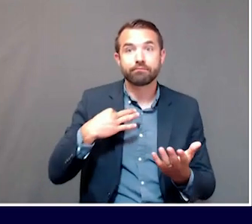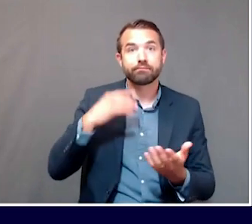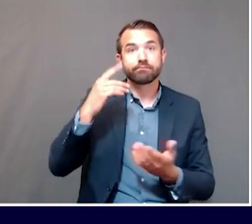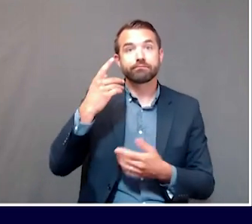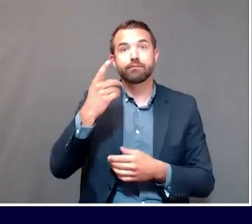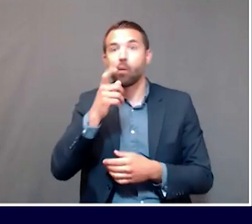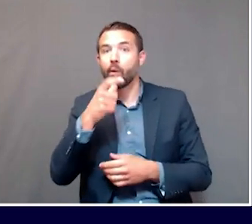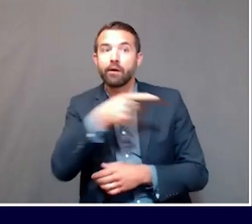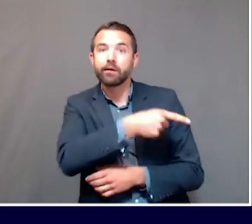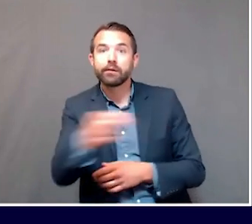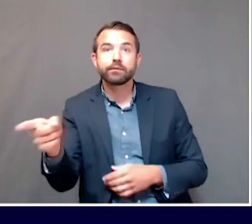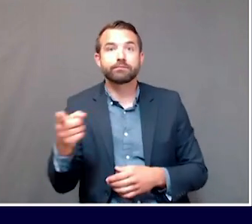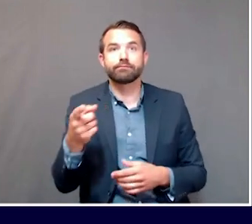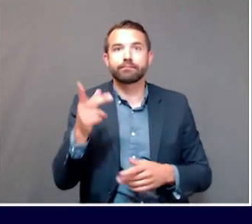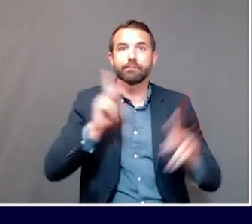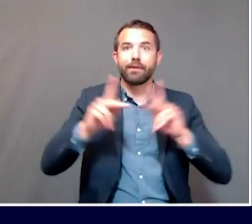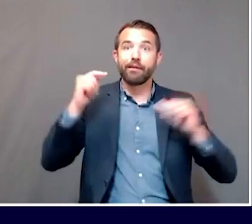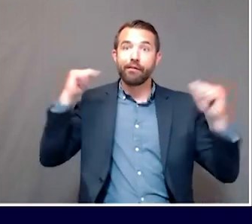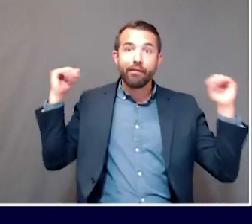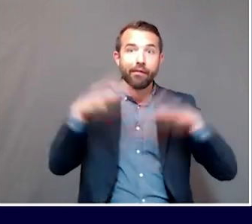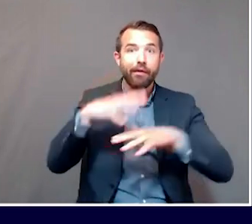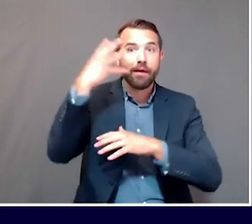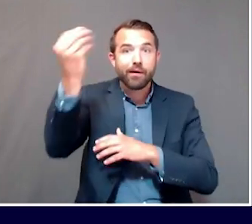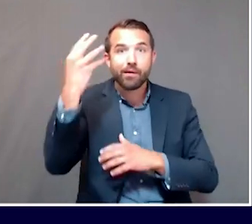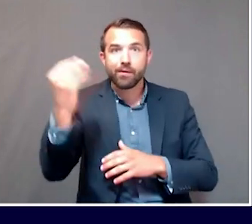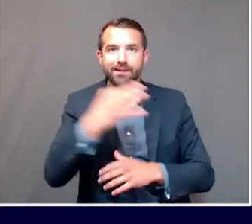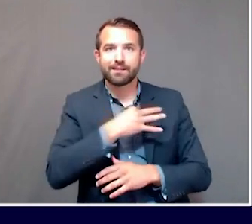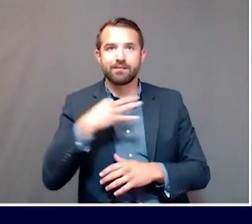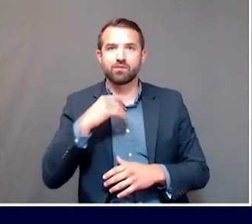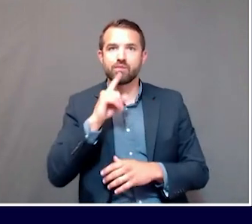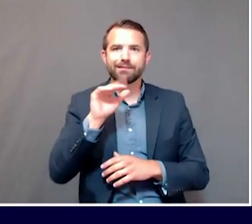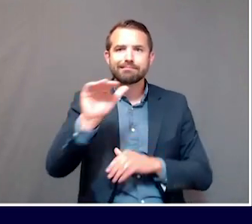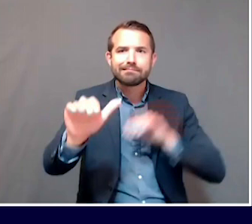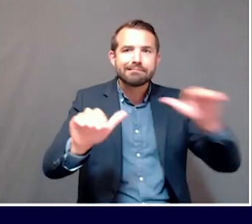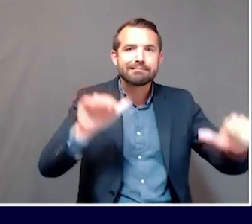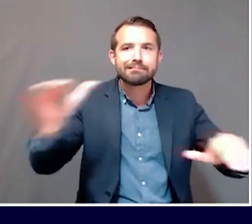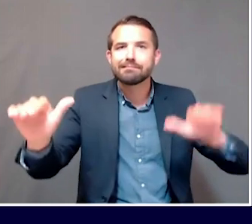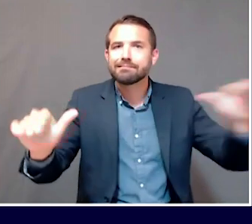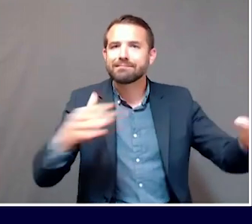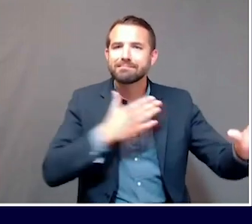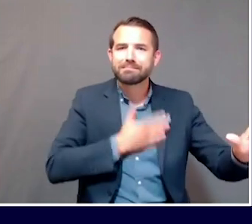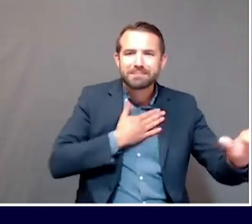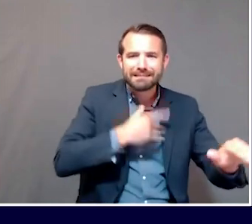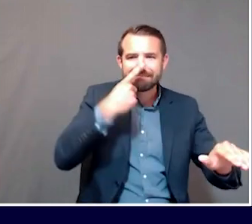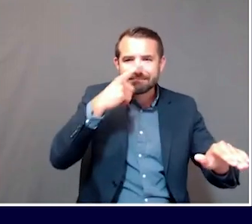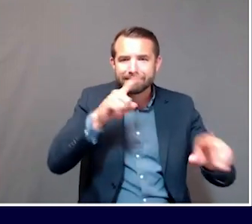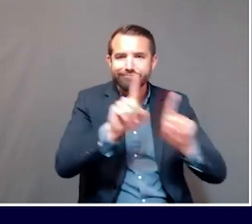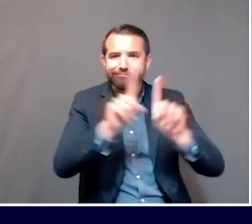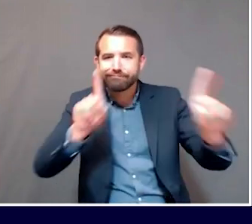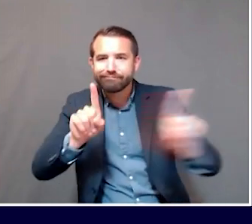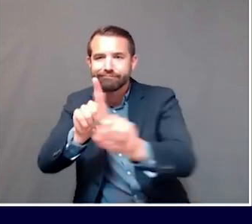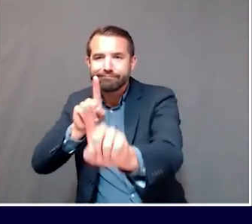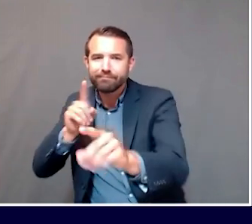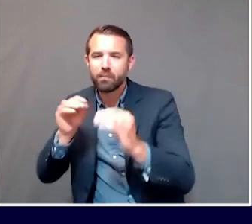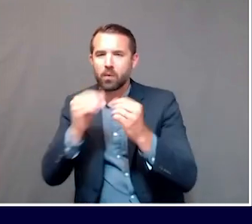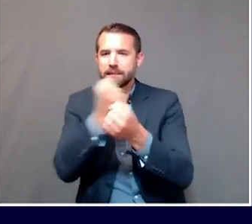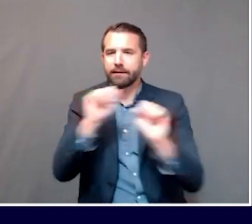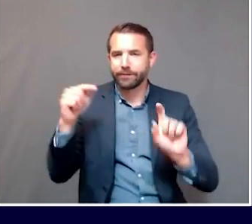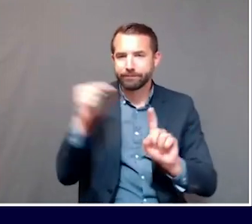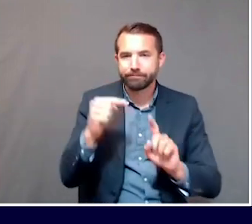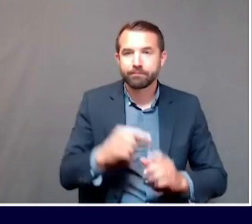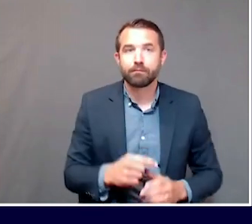gather. Some new traffic pattern signage and education about new traffic patterns.